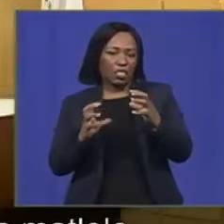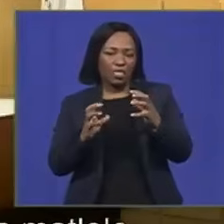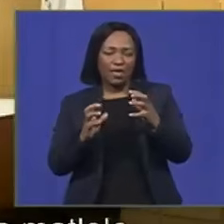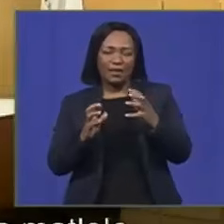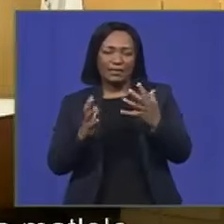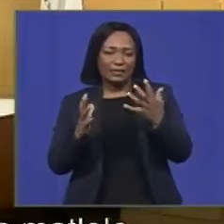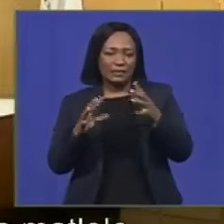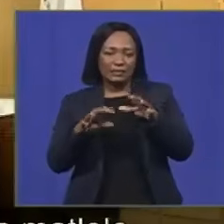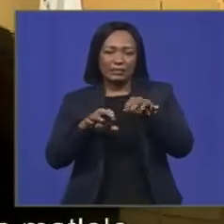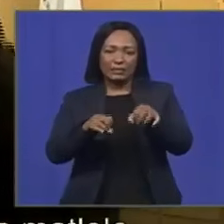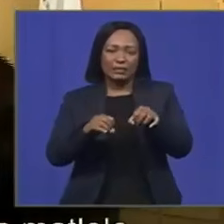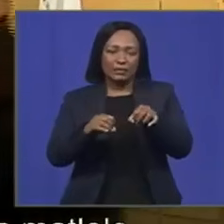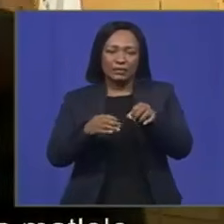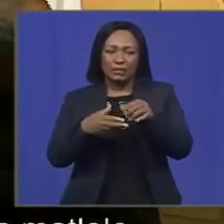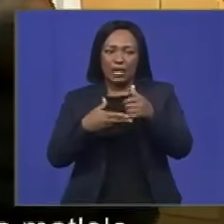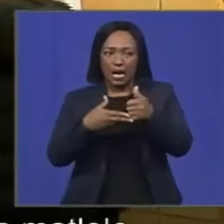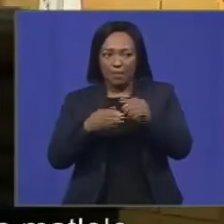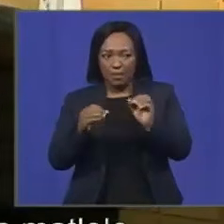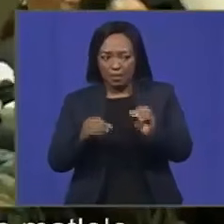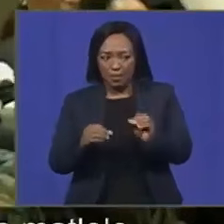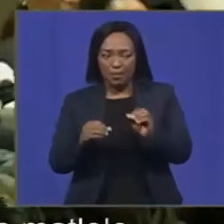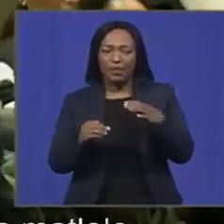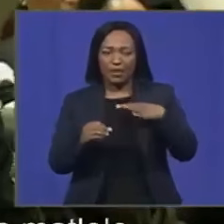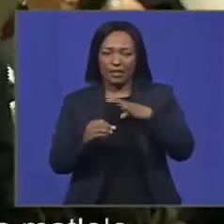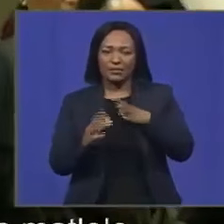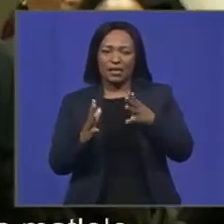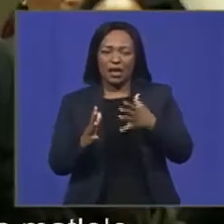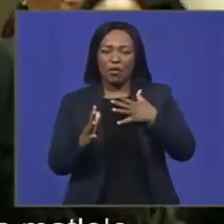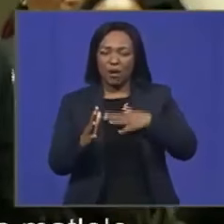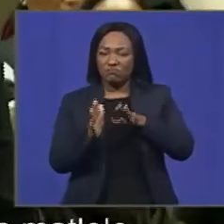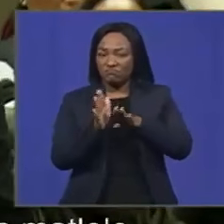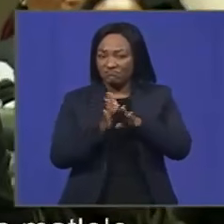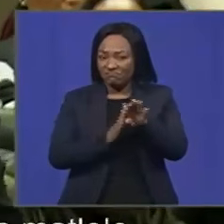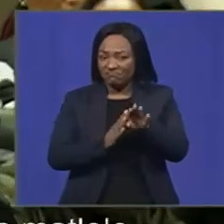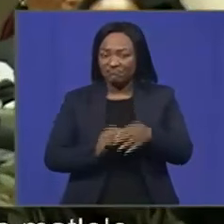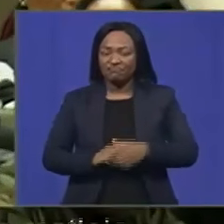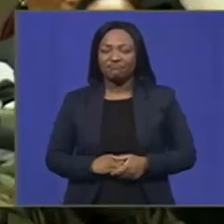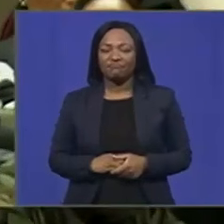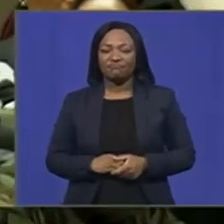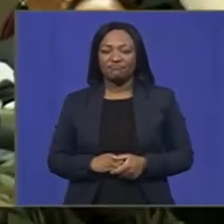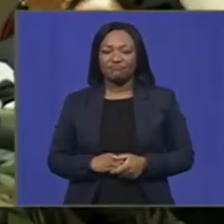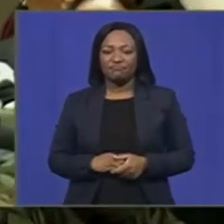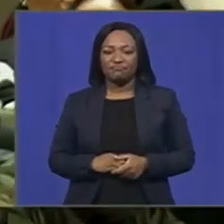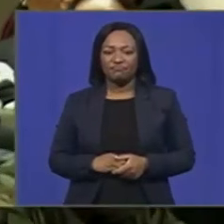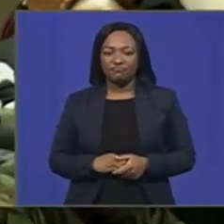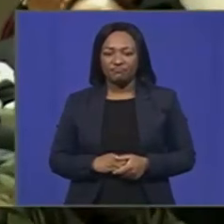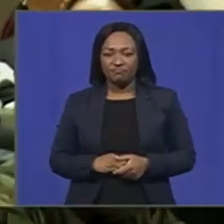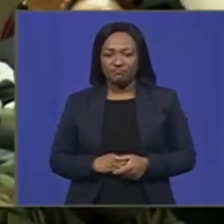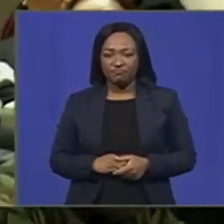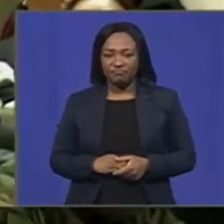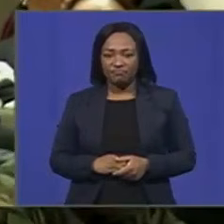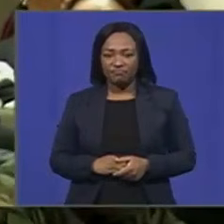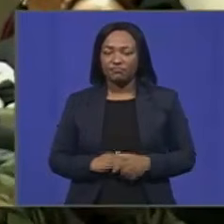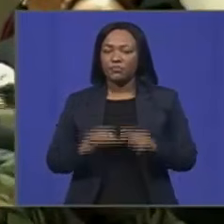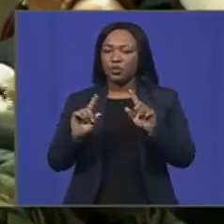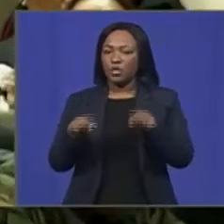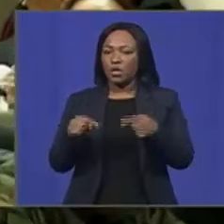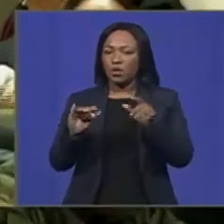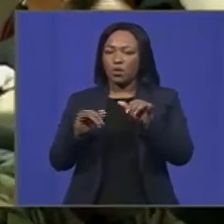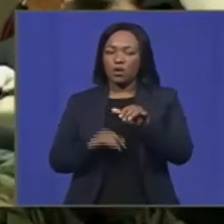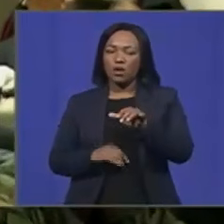sepe. Jaanong makhanselara a batla dilo di tokafala. We can't wait again to be told that Clover or EPCO